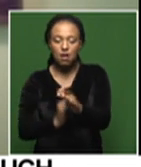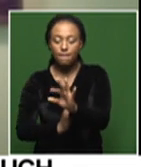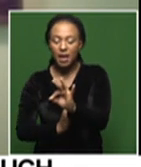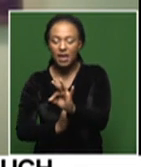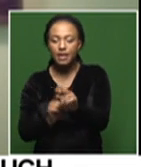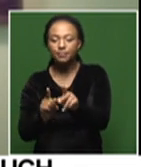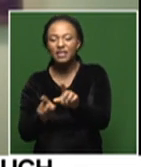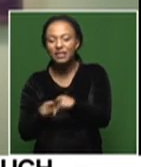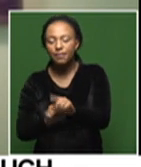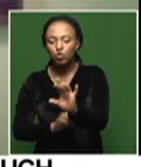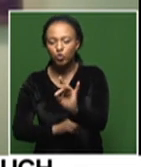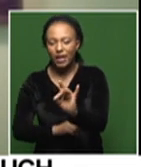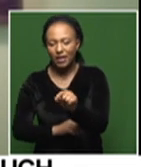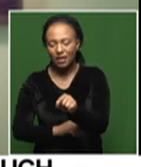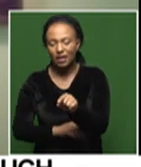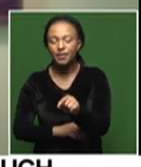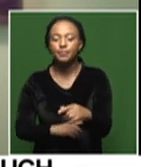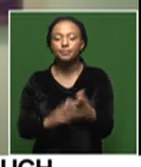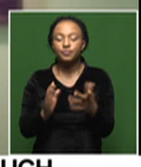Tuesday. The important thing, I suppose,